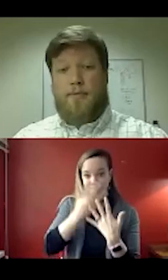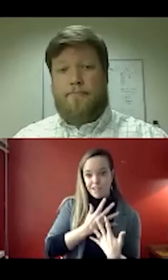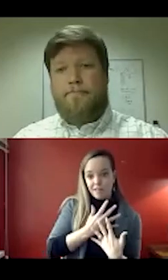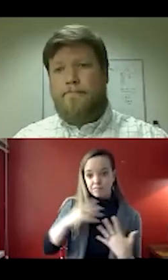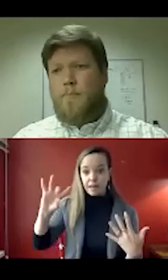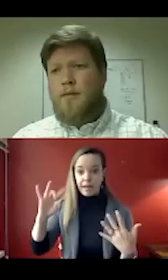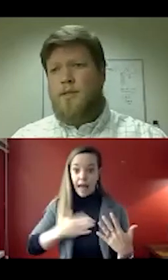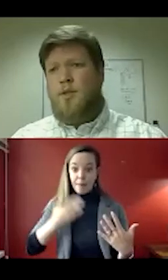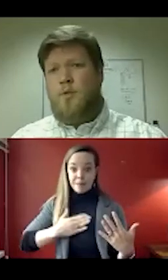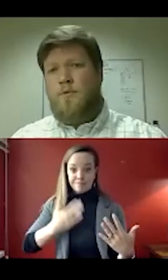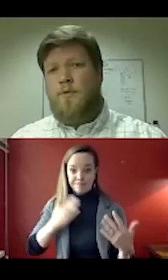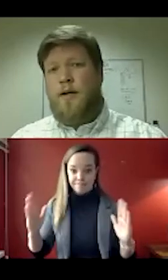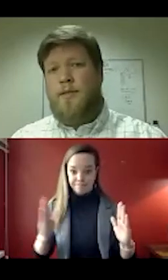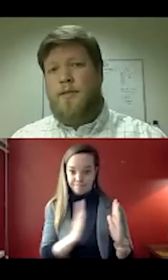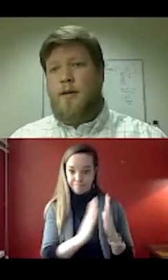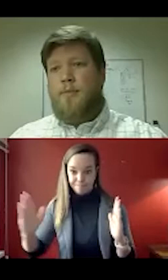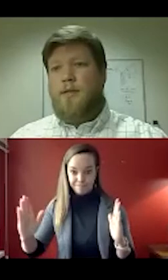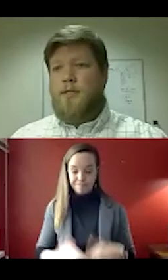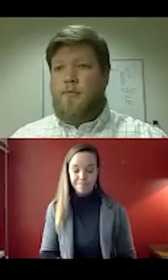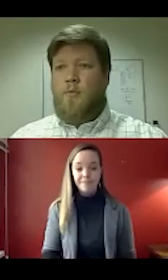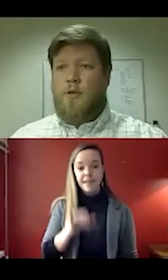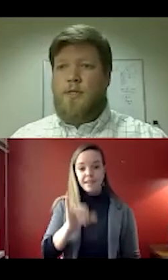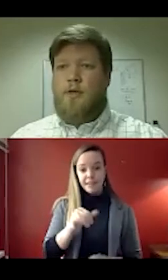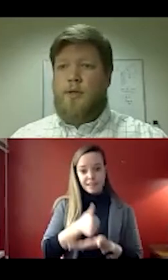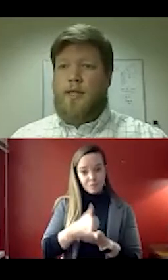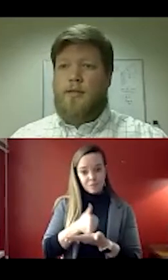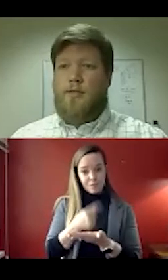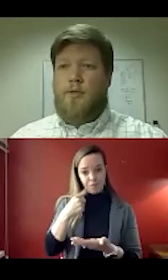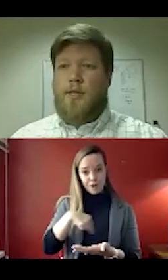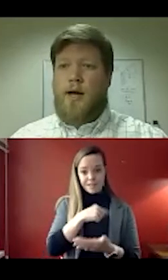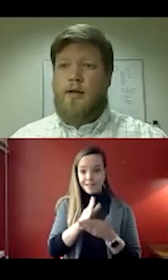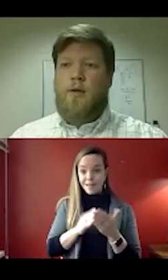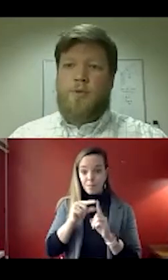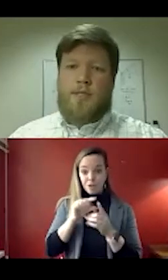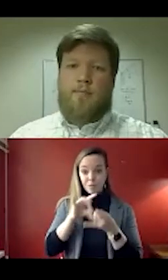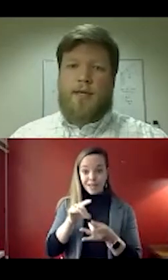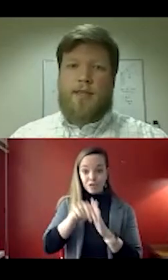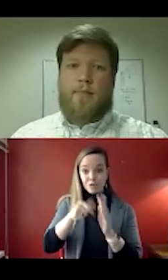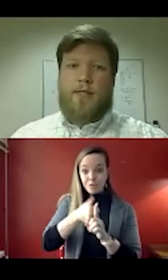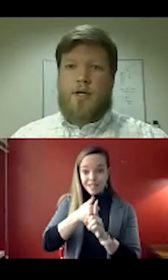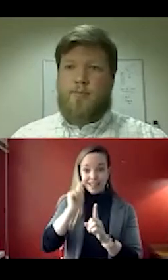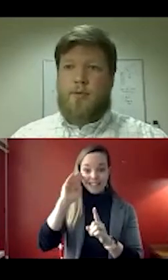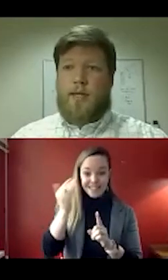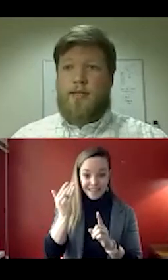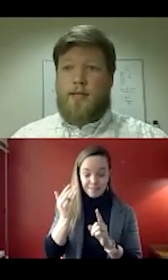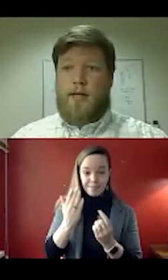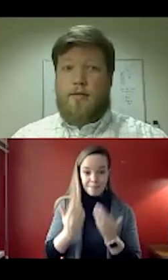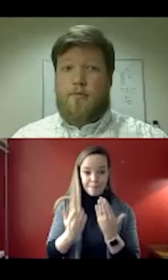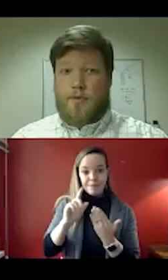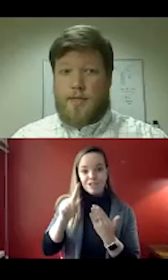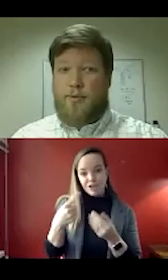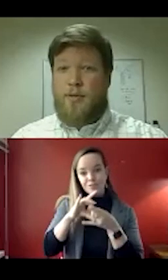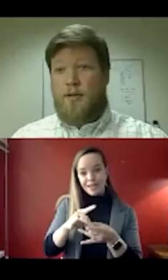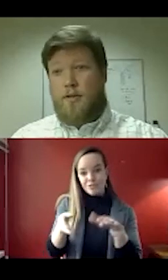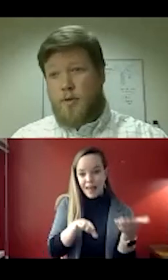happy. This is useful for us because some of the words that are related to suicide will seem like they might just be related to death.